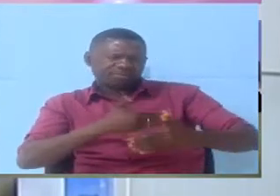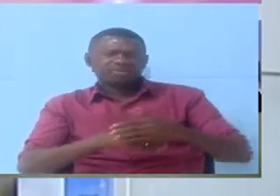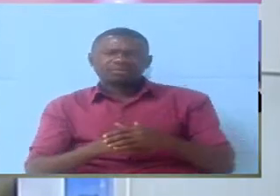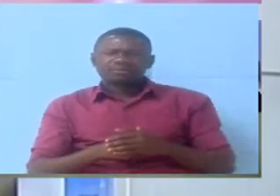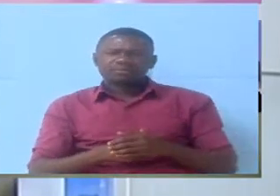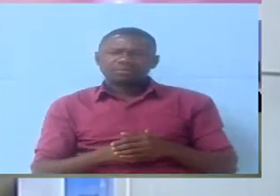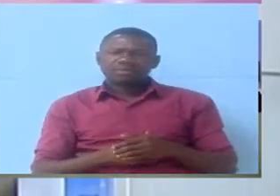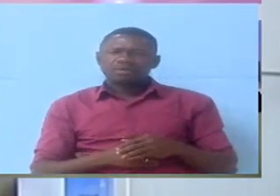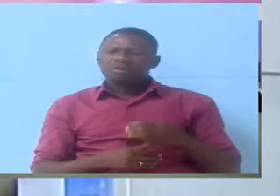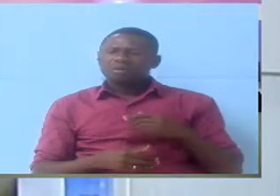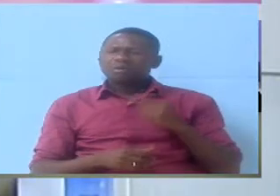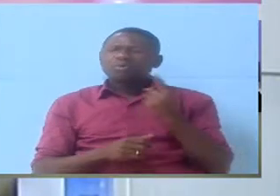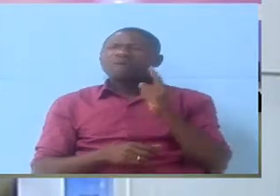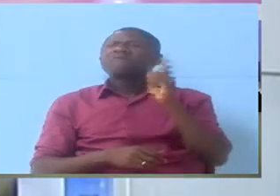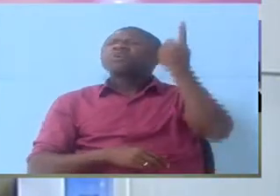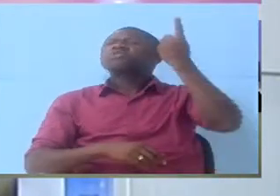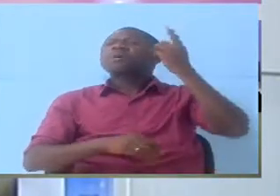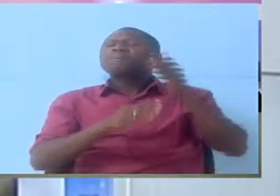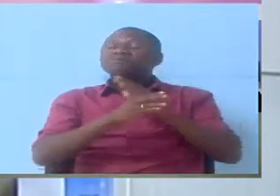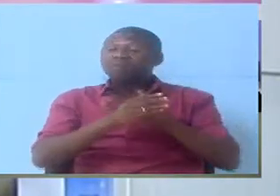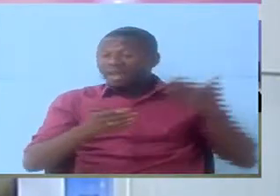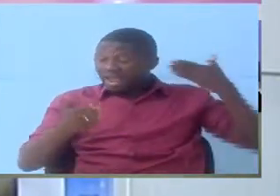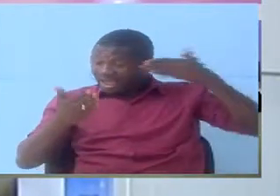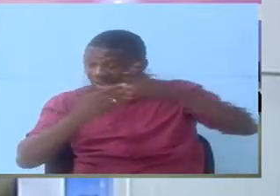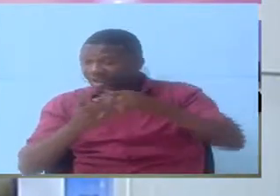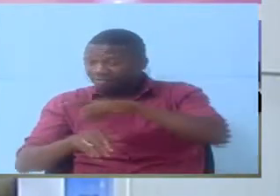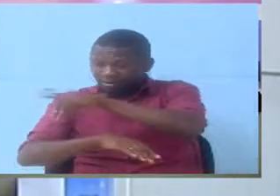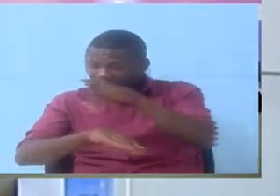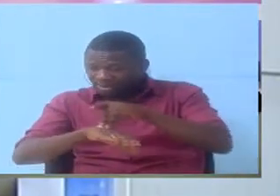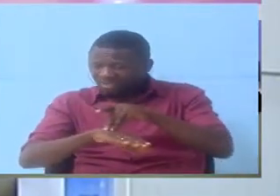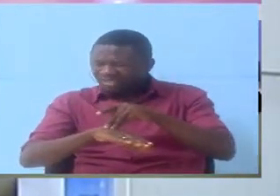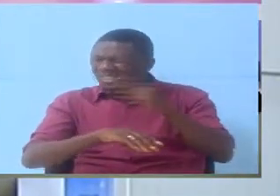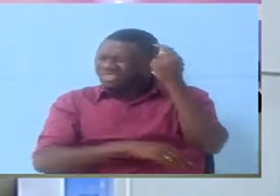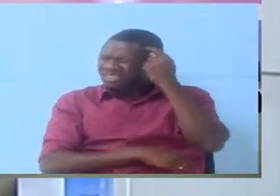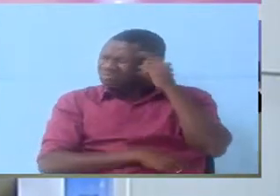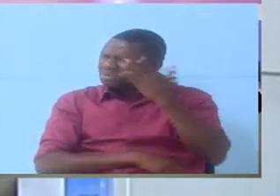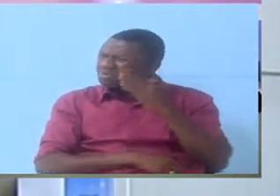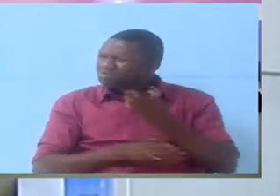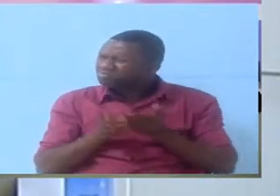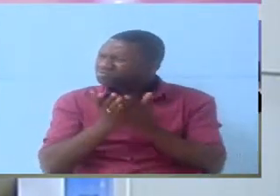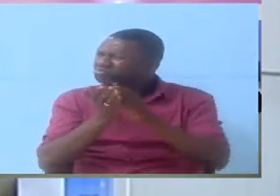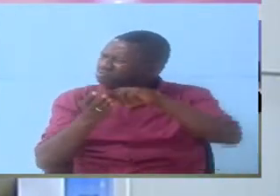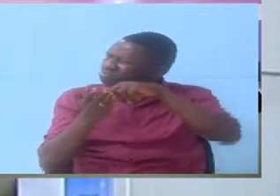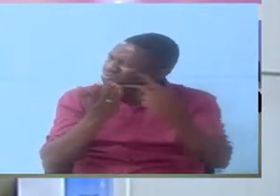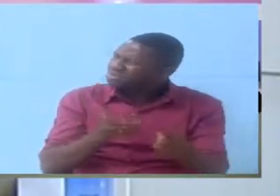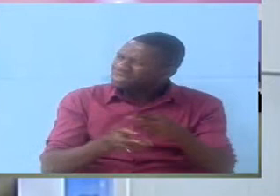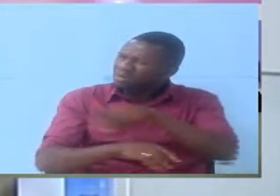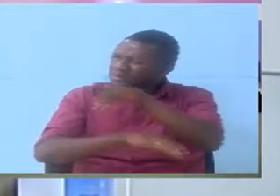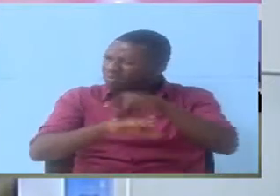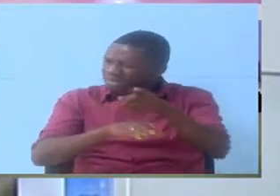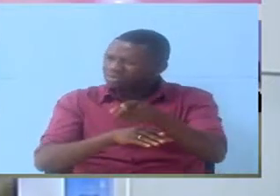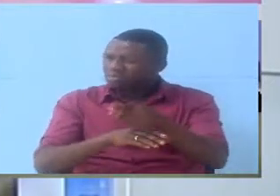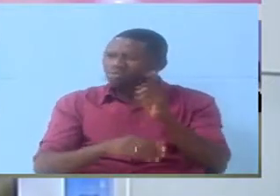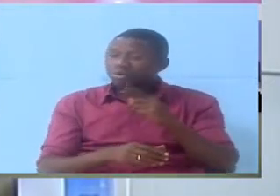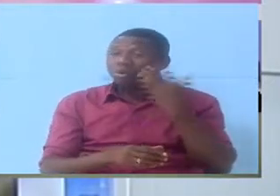when I arrived the scene. Abirimfutata Dinkira Ninto. It was a total massacre. Ninketa Monya Mojama